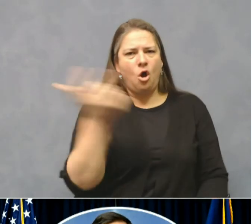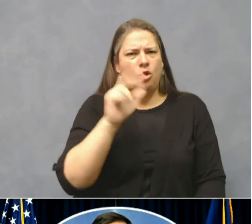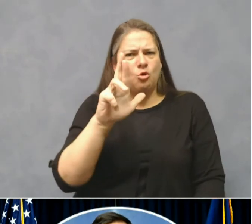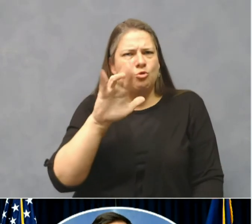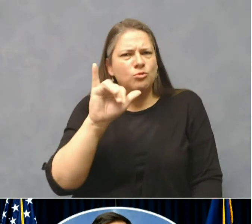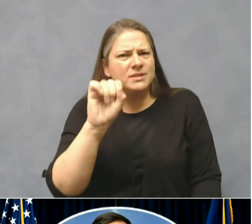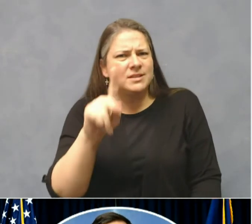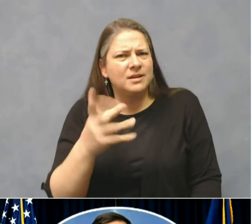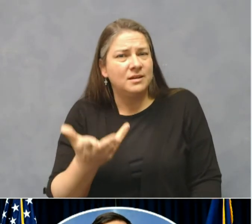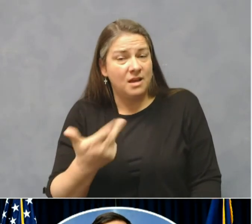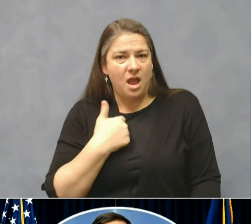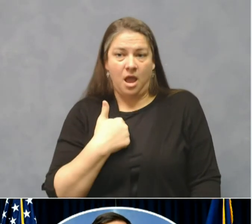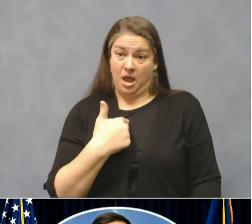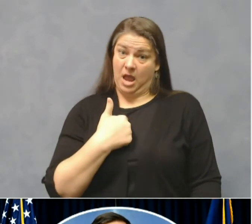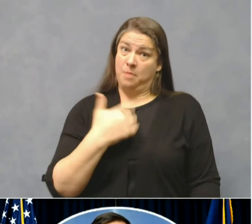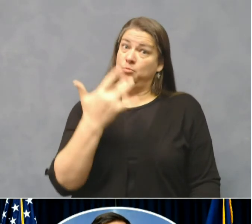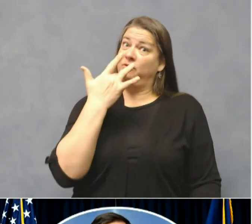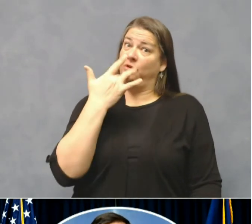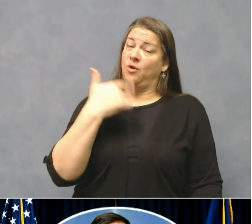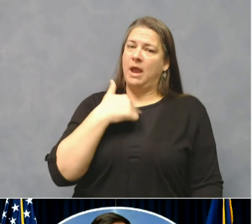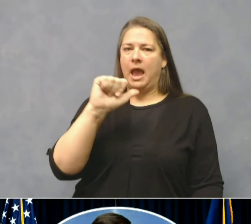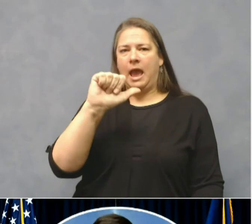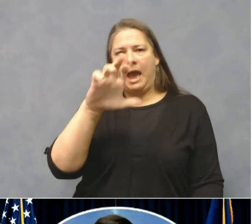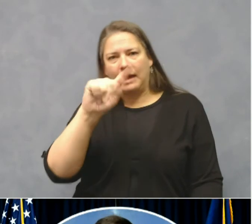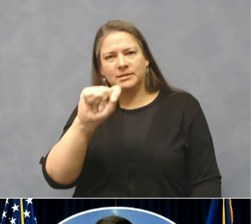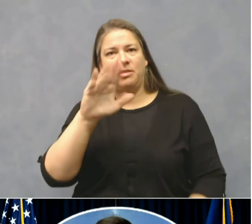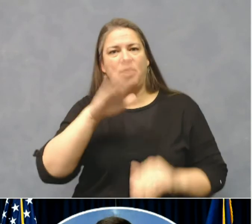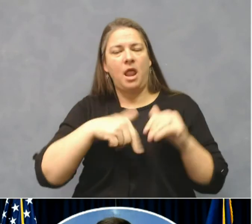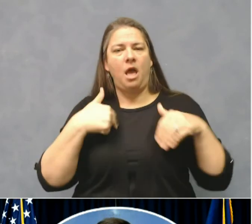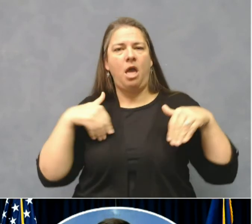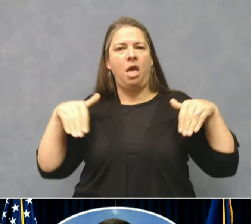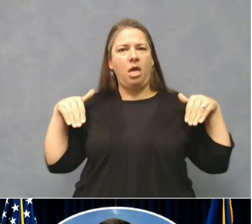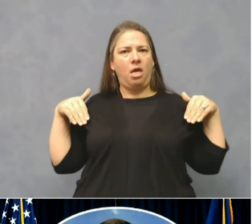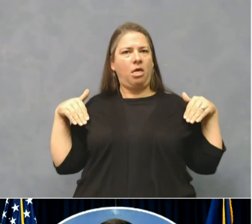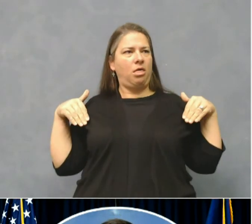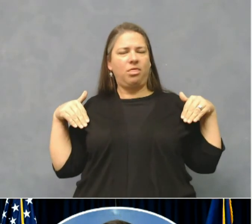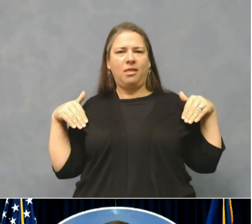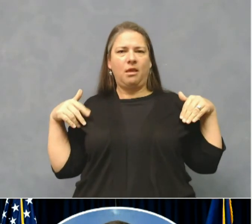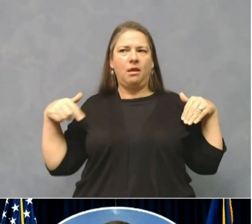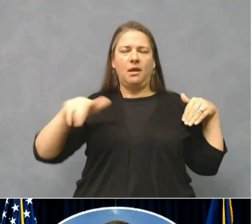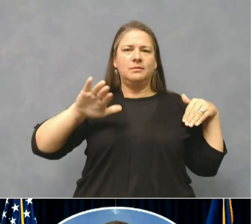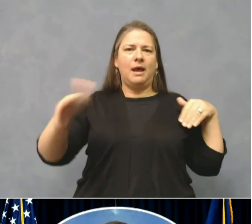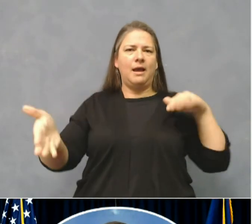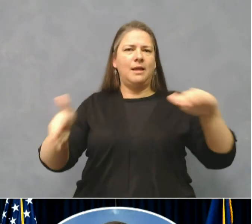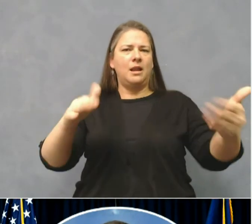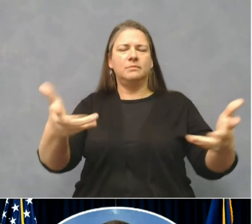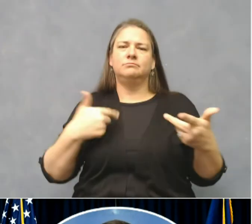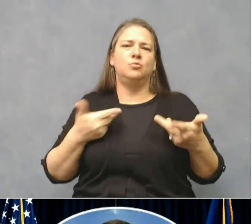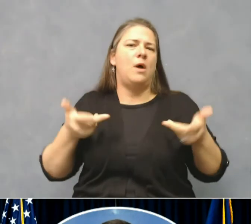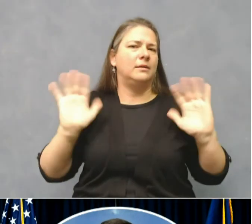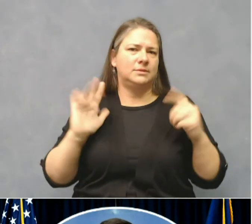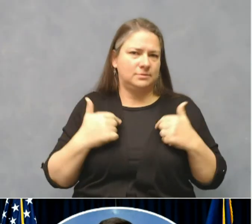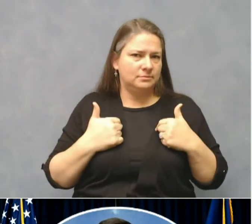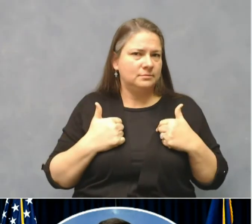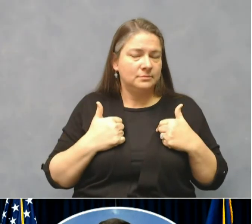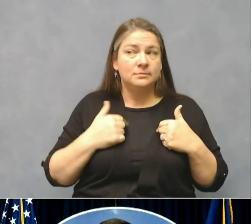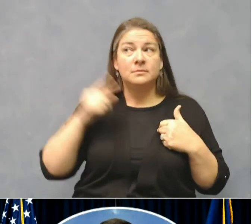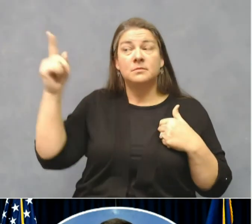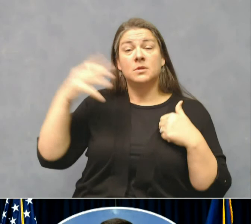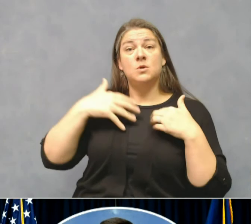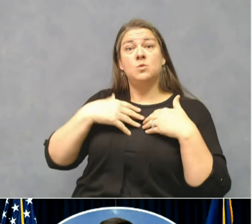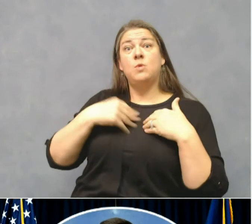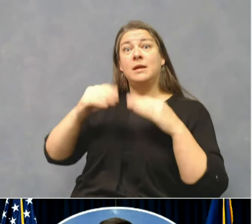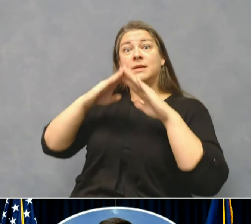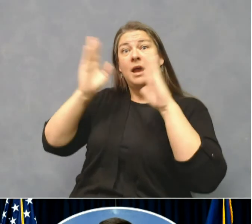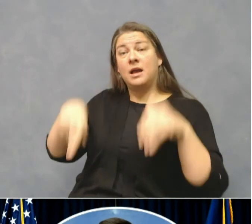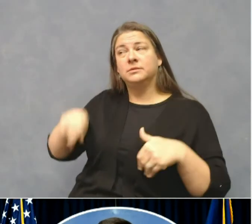back and watch people that we care about be lost to us. So the White House report talked about we're in a very dangerous place